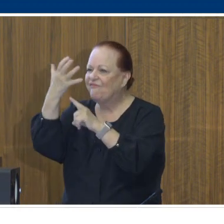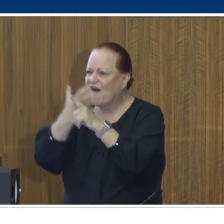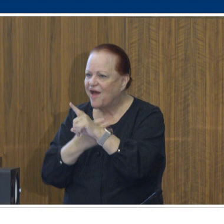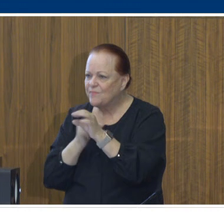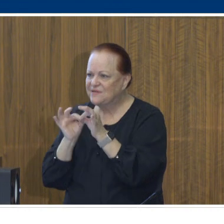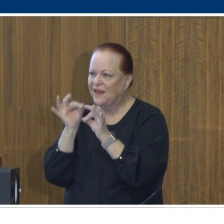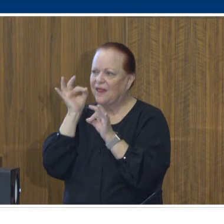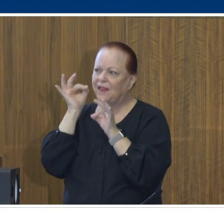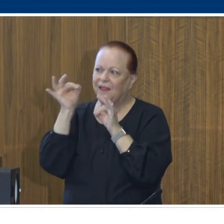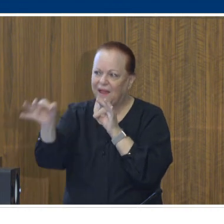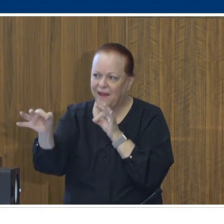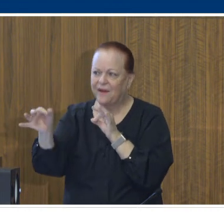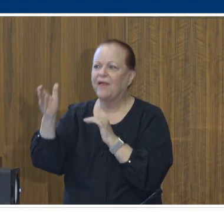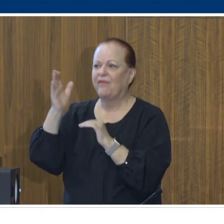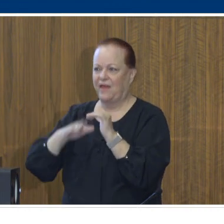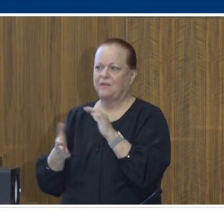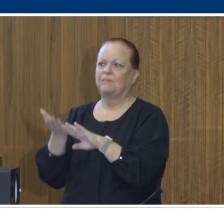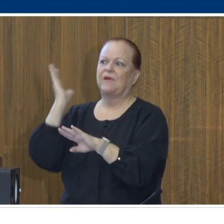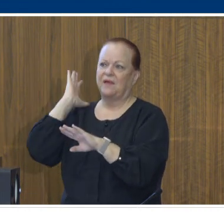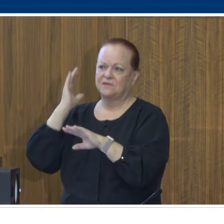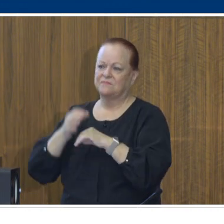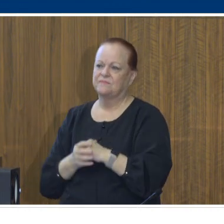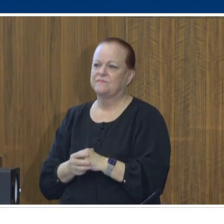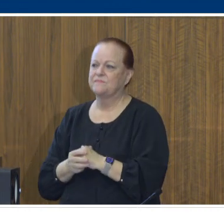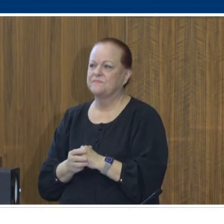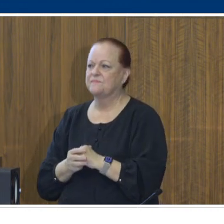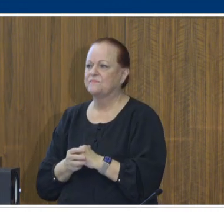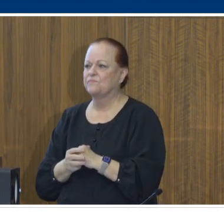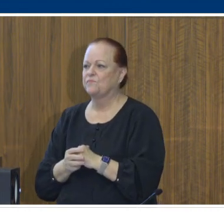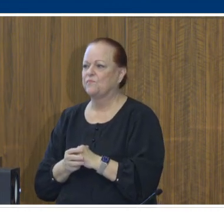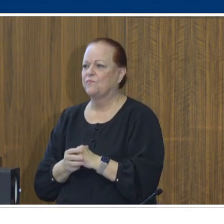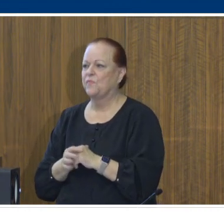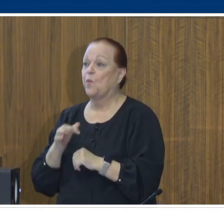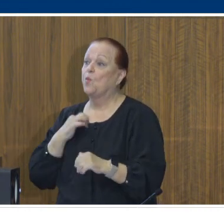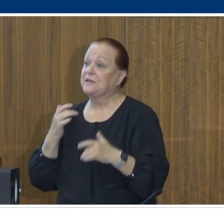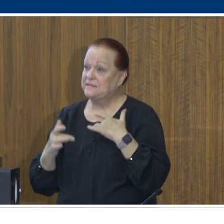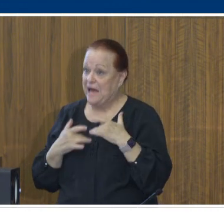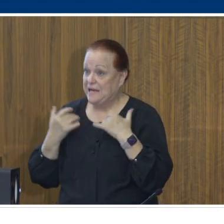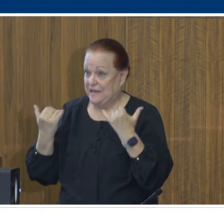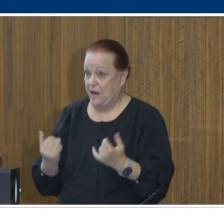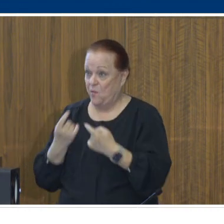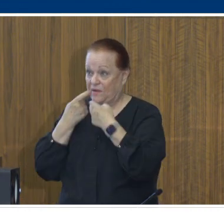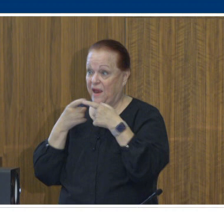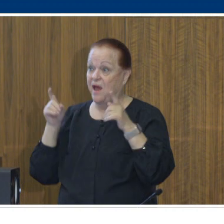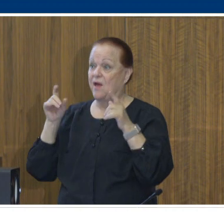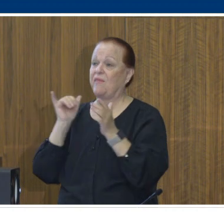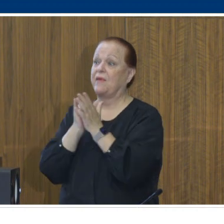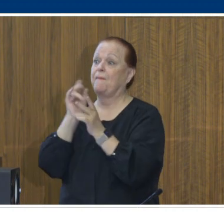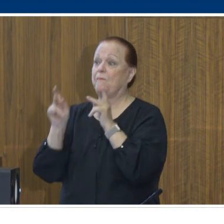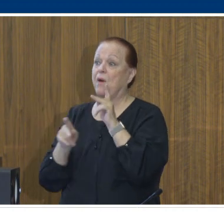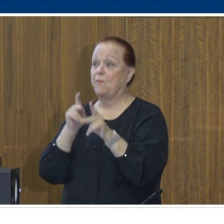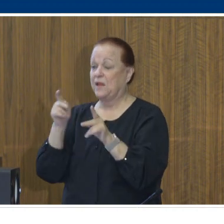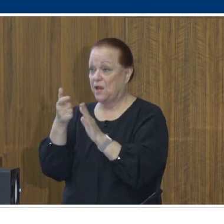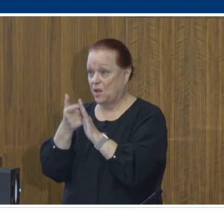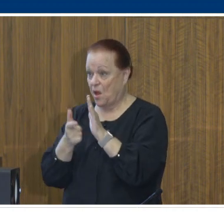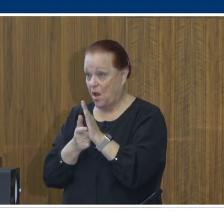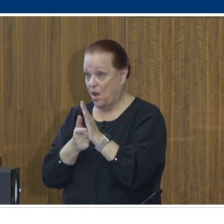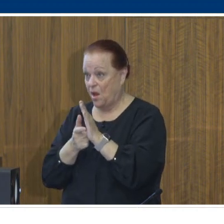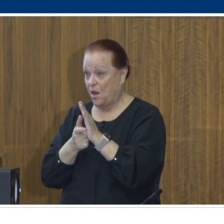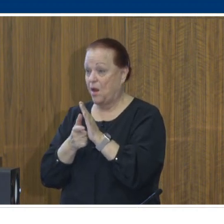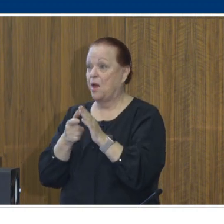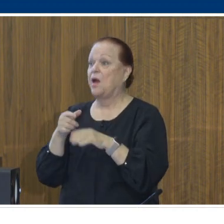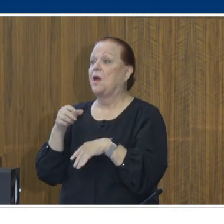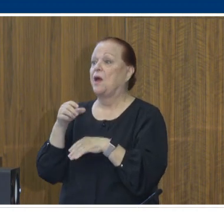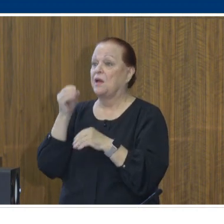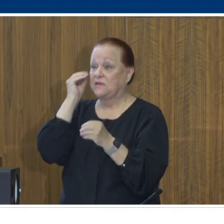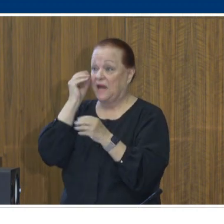in previous redistricting efforts. And we are excited to announce that the public law legacy format data